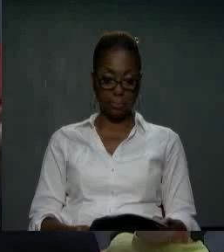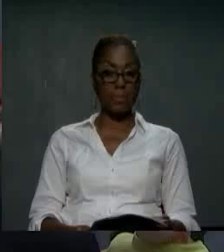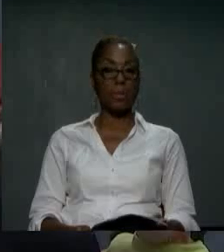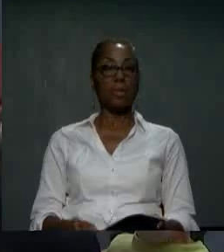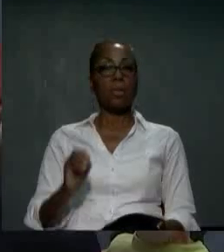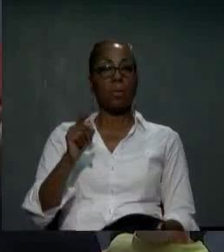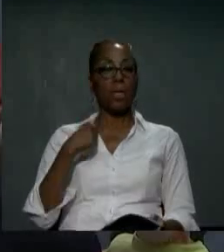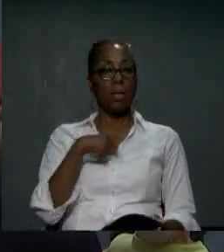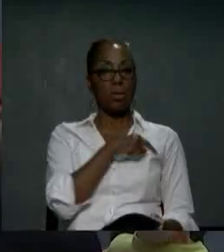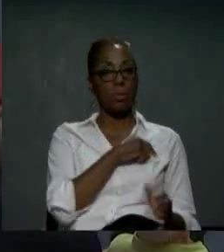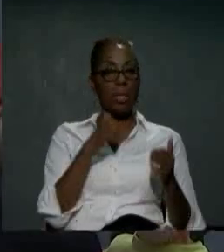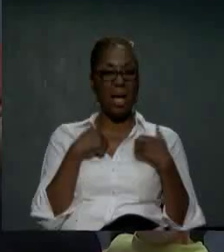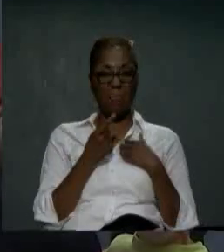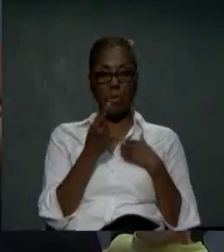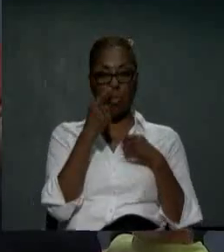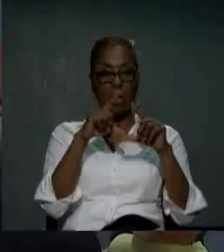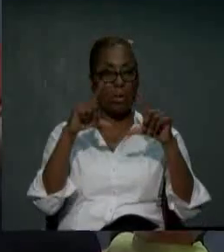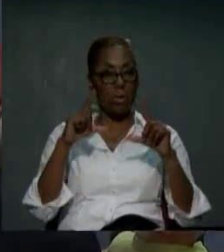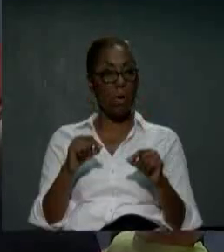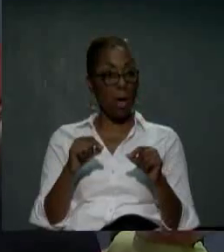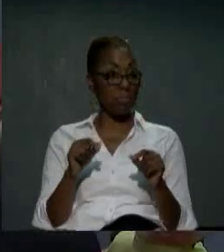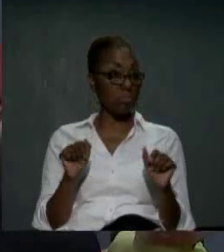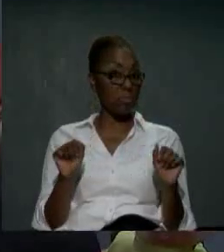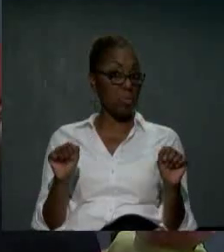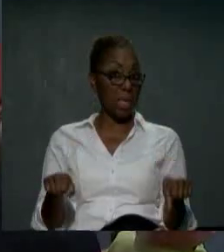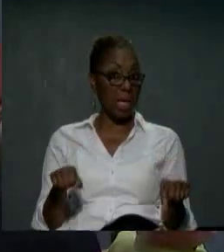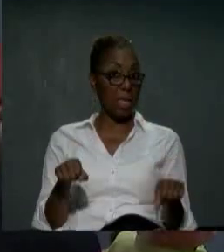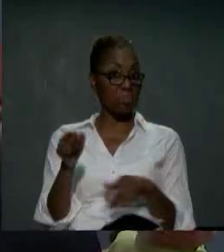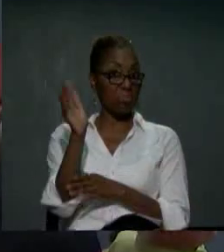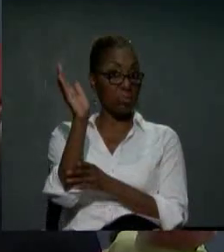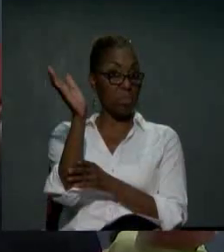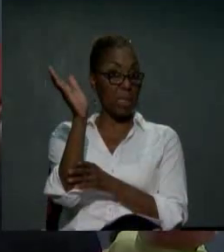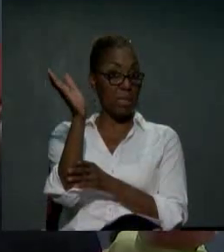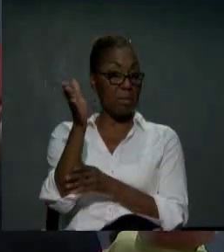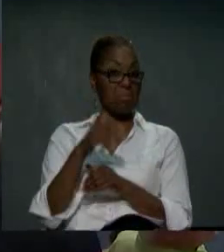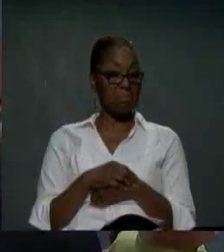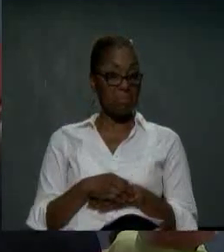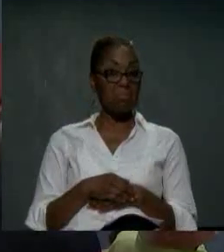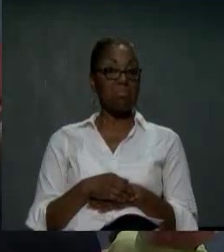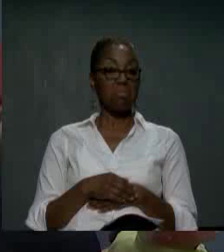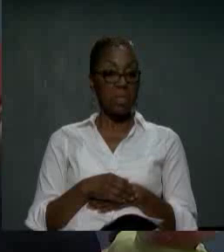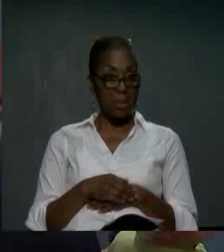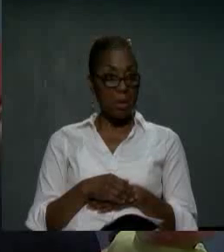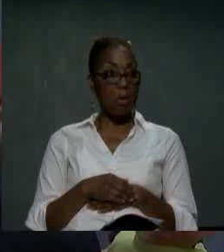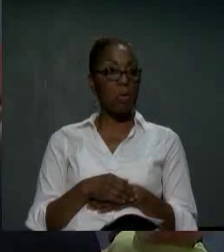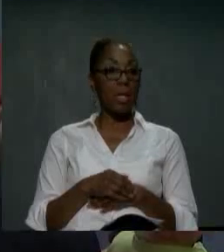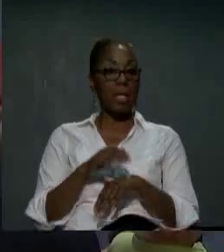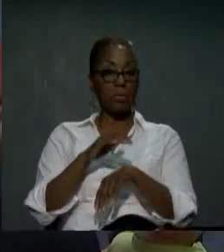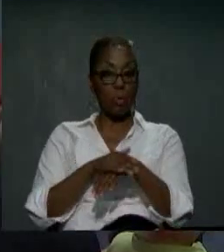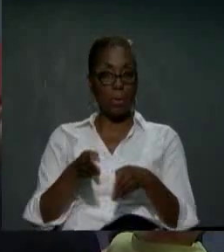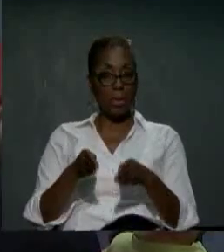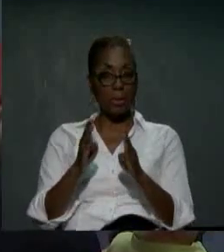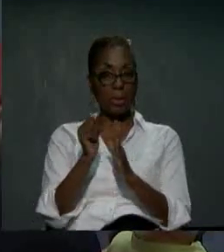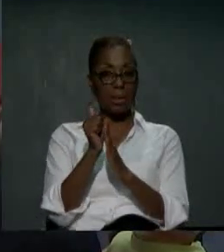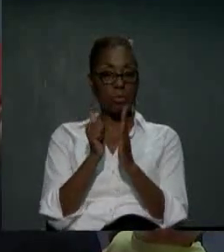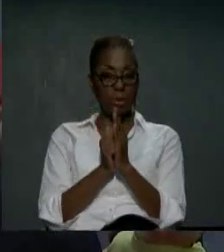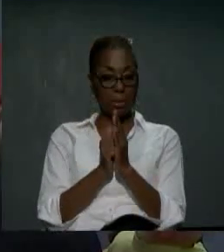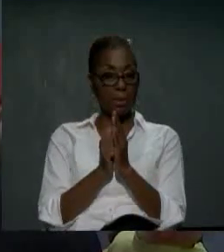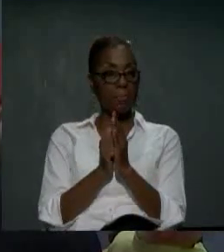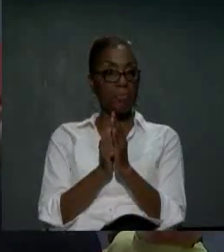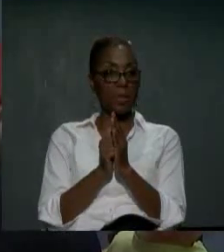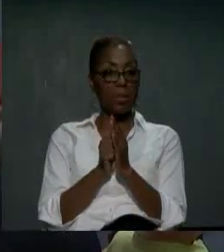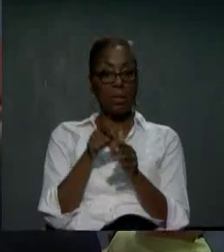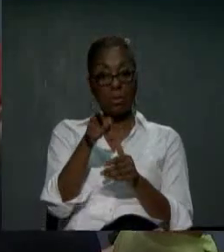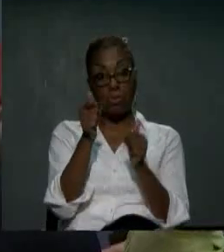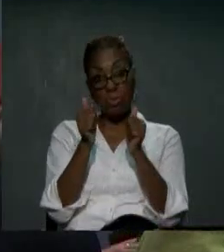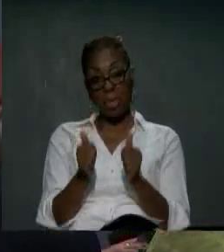We only had one card. You're certainly welcome to speak. It was on consent agenda, but and you